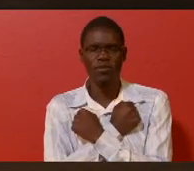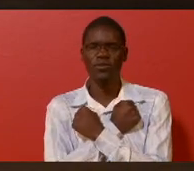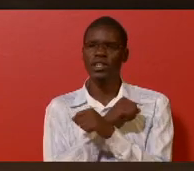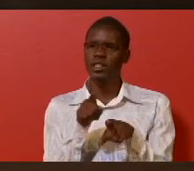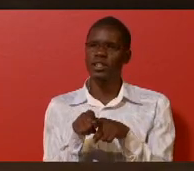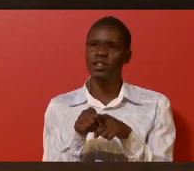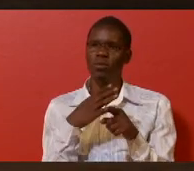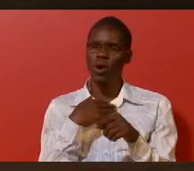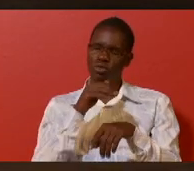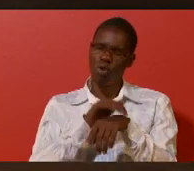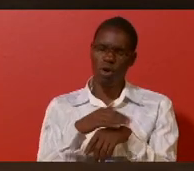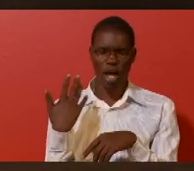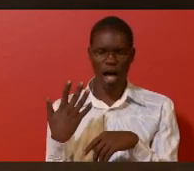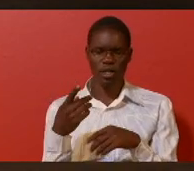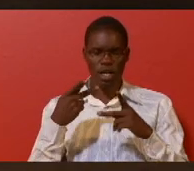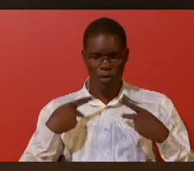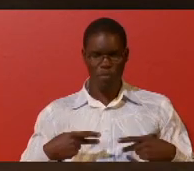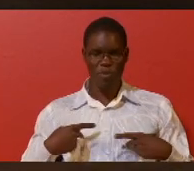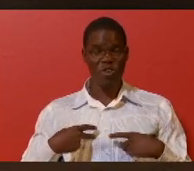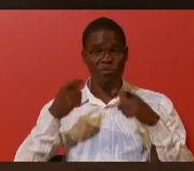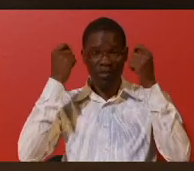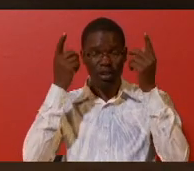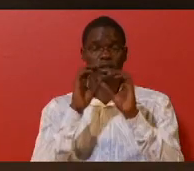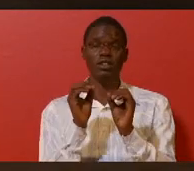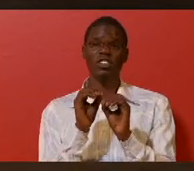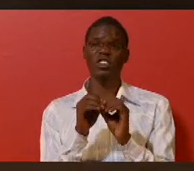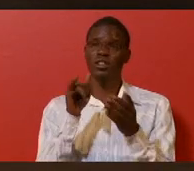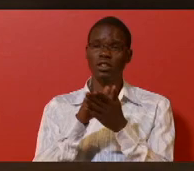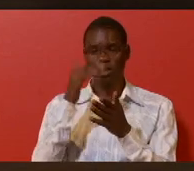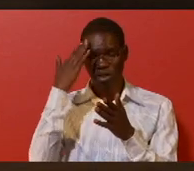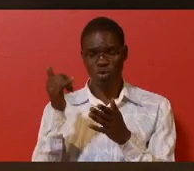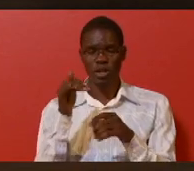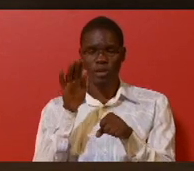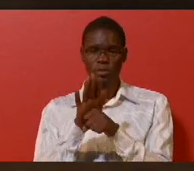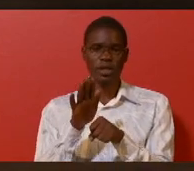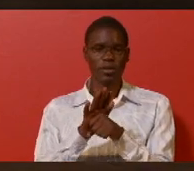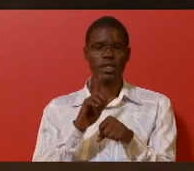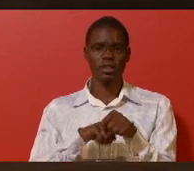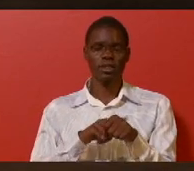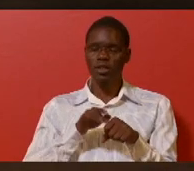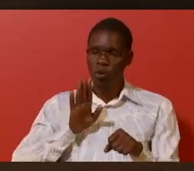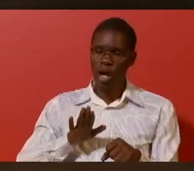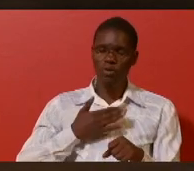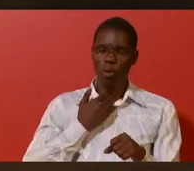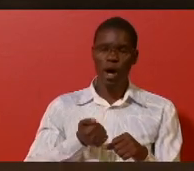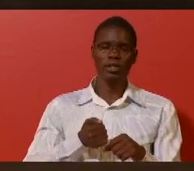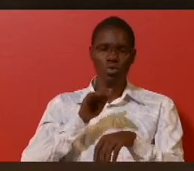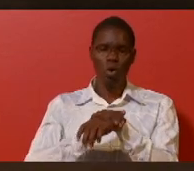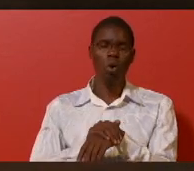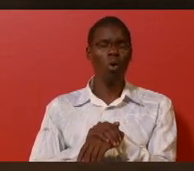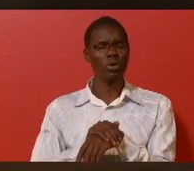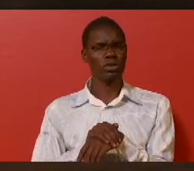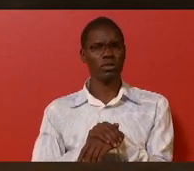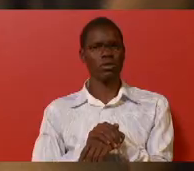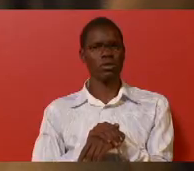wants to hold your hand. And people don't understand. So men, that's why many times your wife doesn't want to hold your hand. Because every time she holds your hand, you act like if she